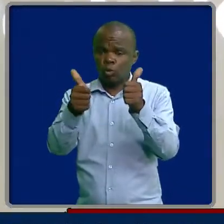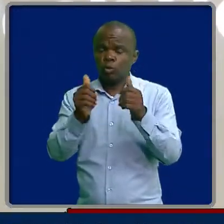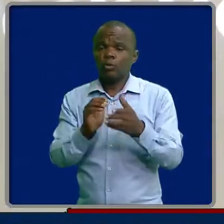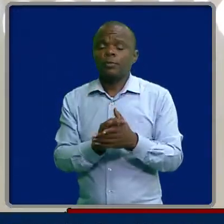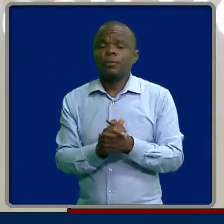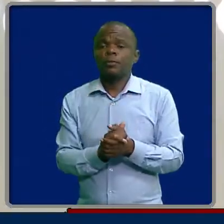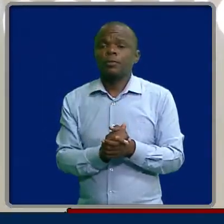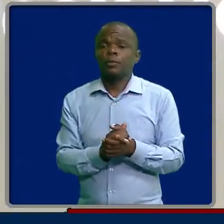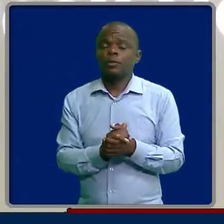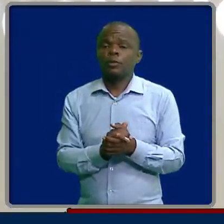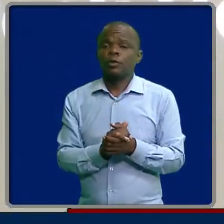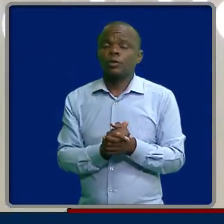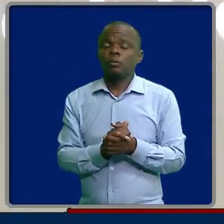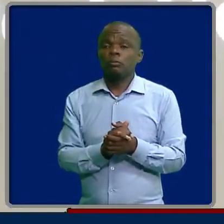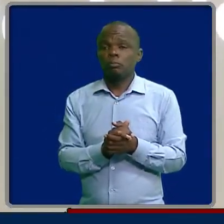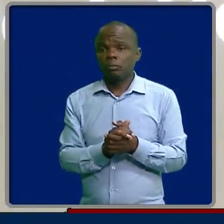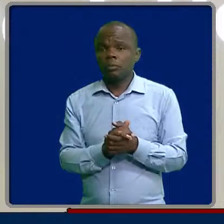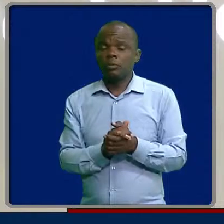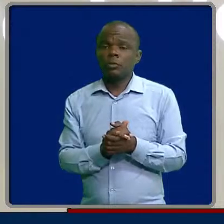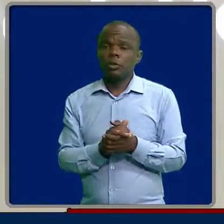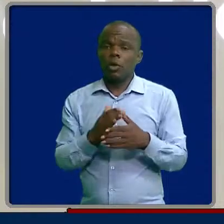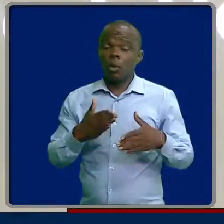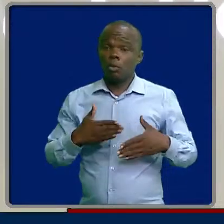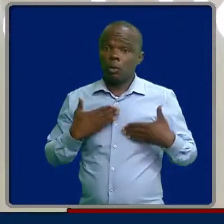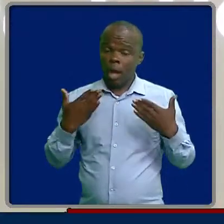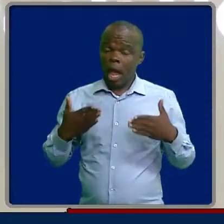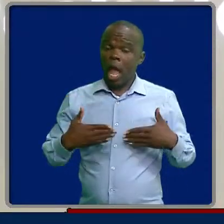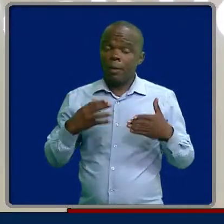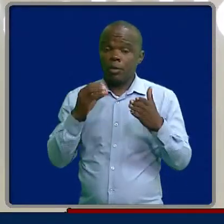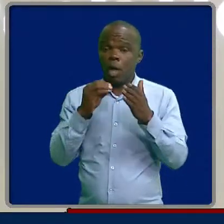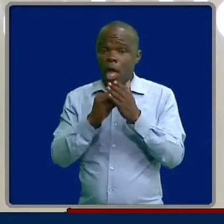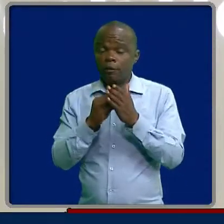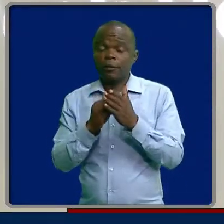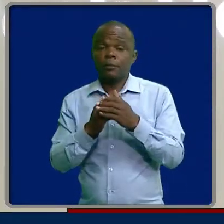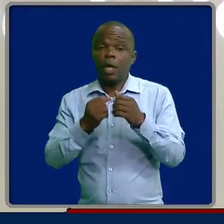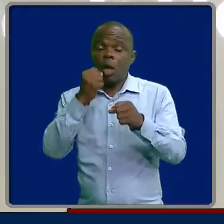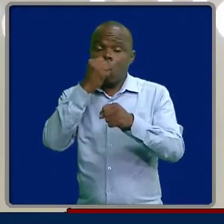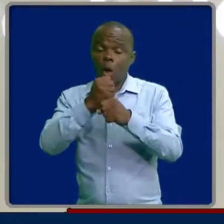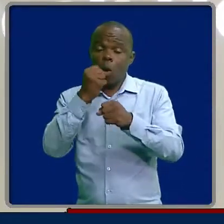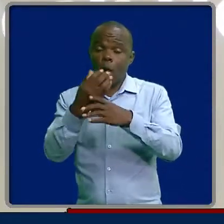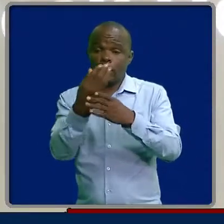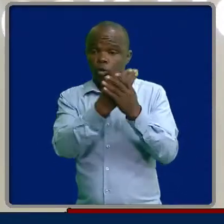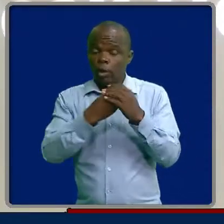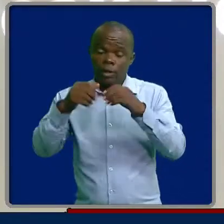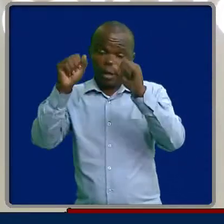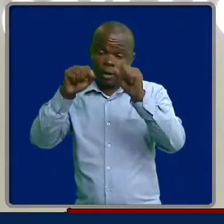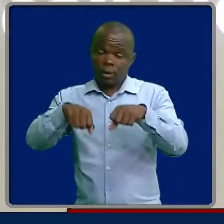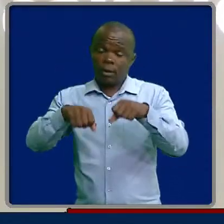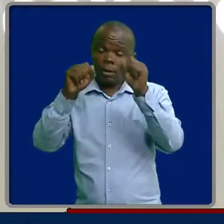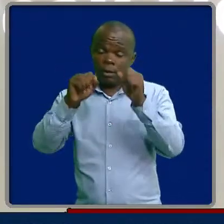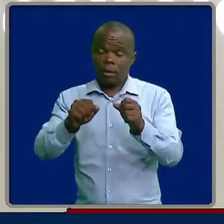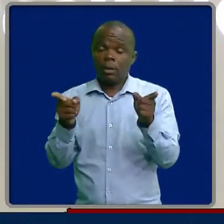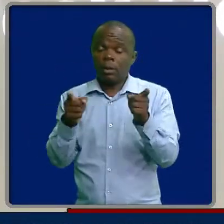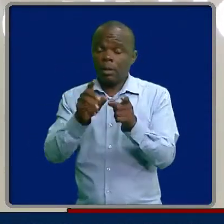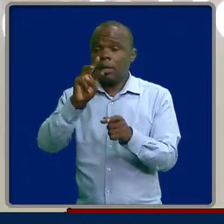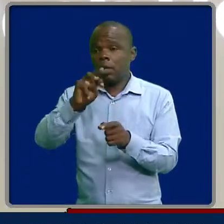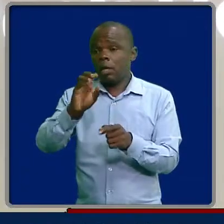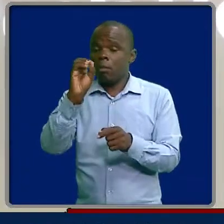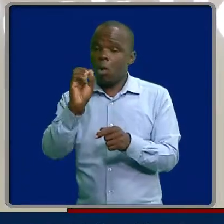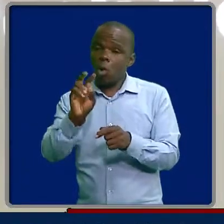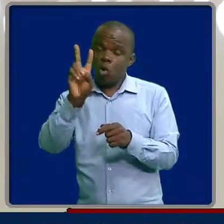of having a MOU first with the town council because of their enthusiasm, and then the idea of extending